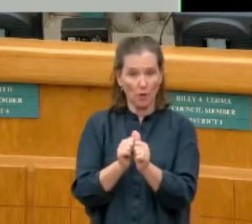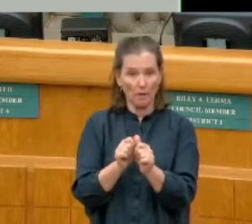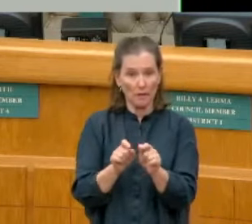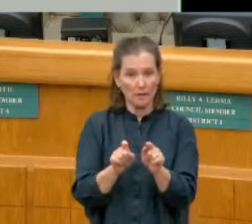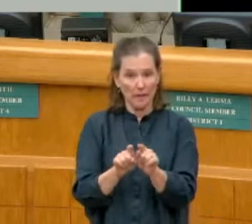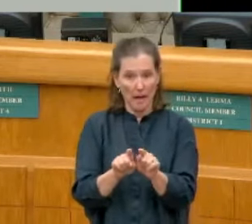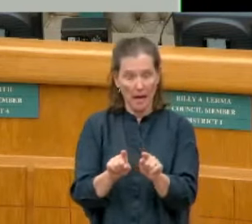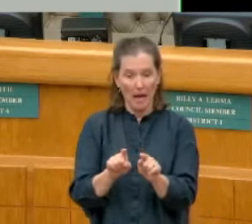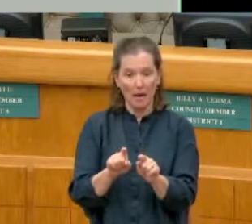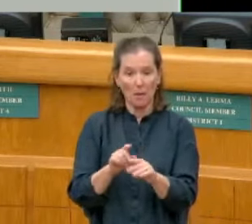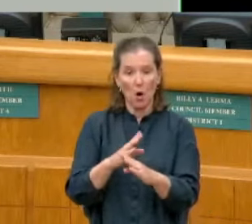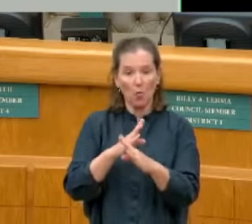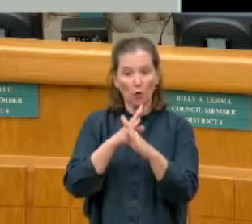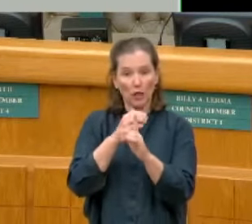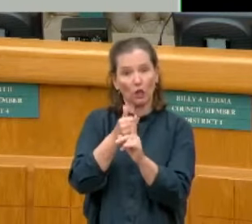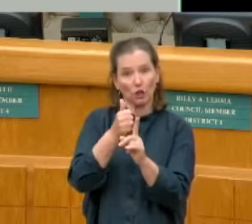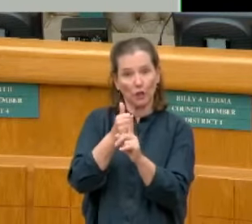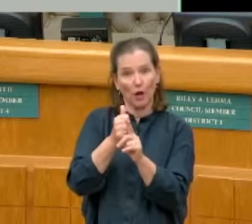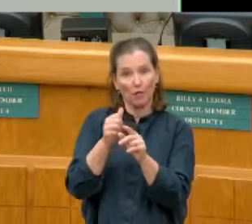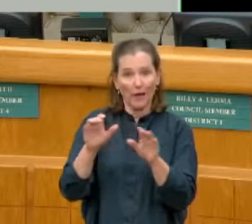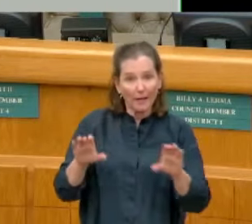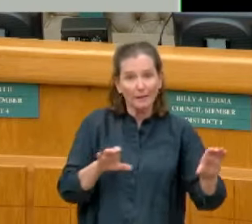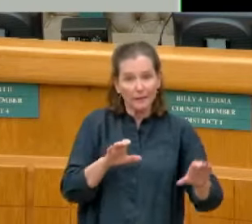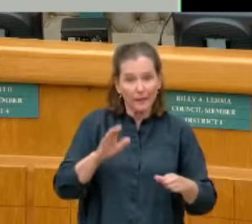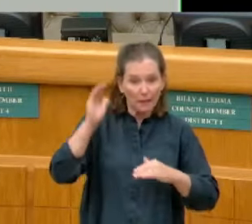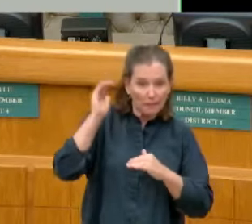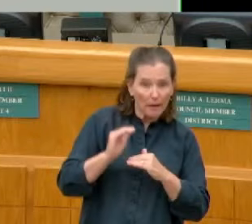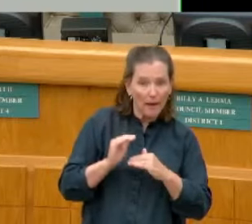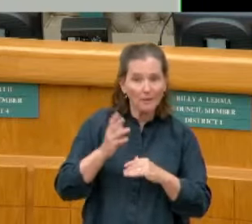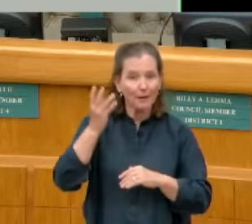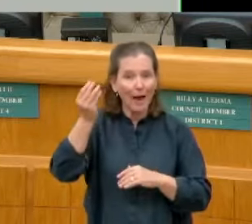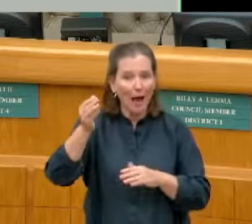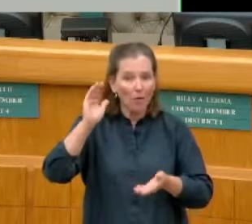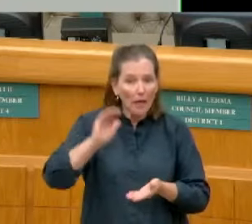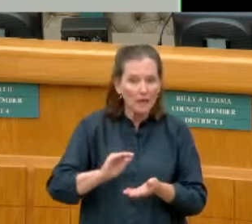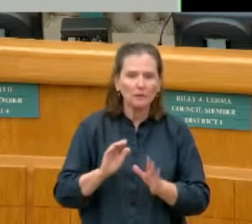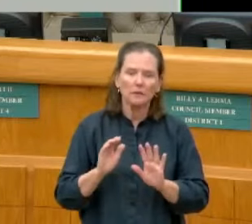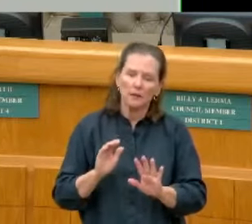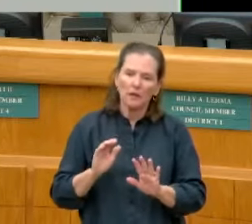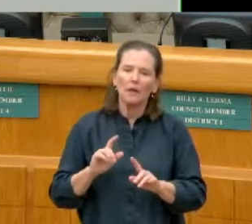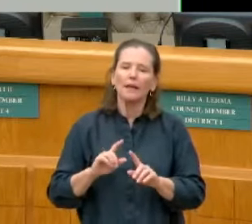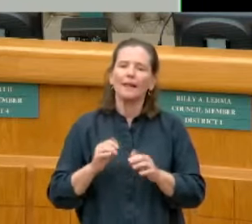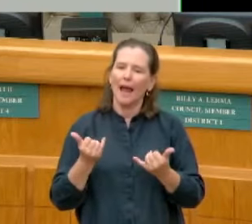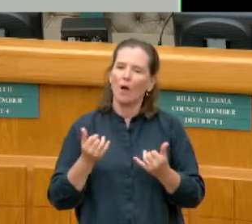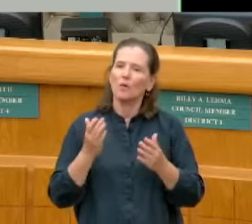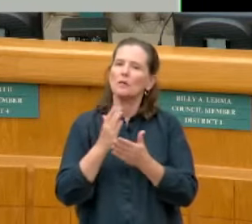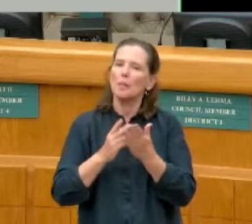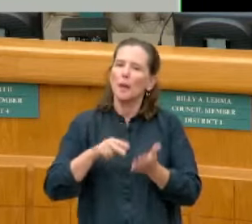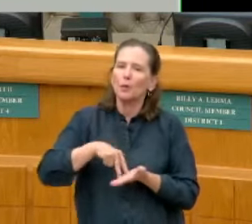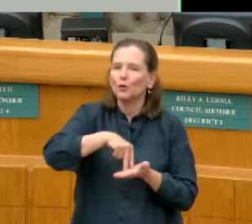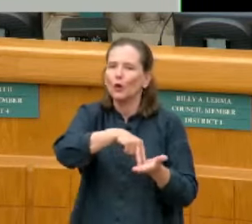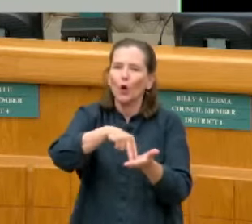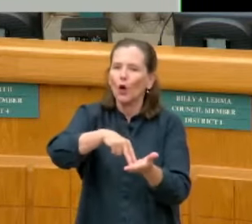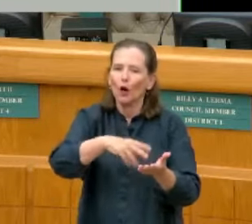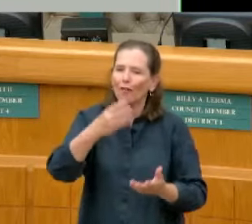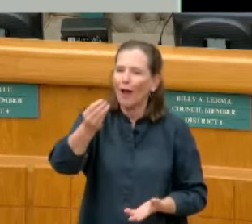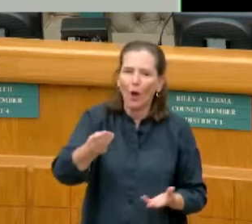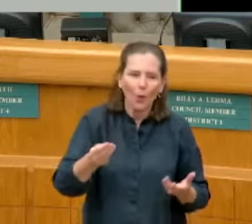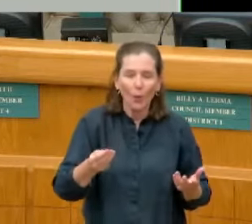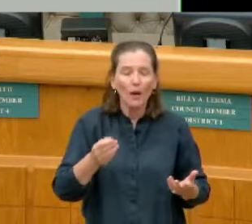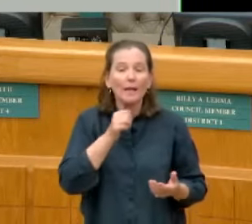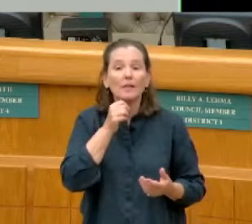last week, this trend will continue down. Now, for the surfers out there, and I know there's some of you, you know that it's not just about the height